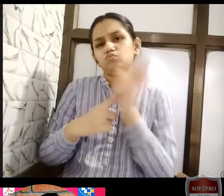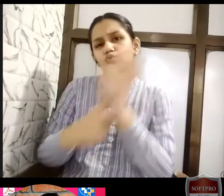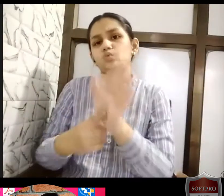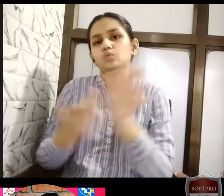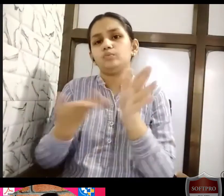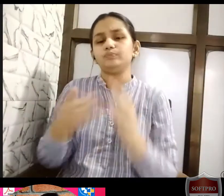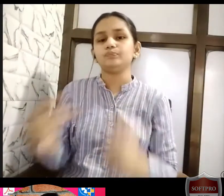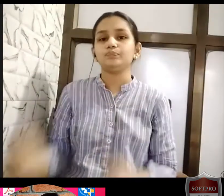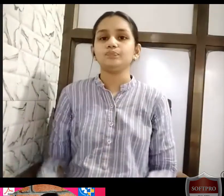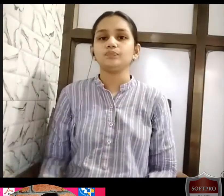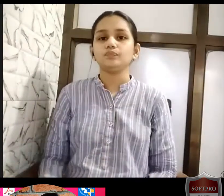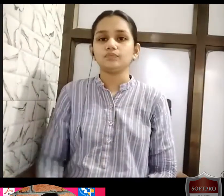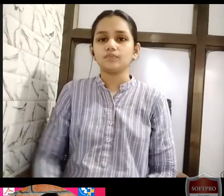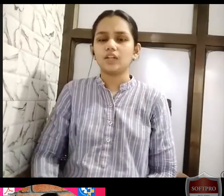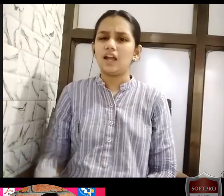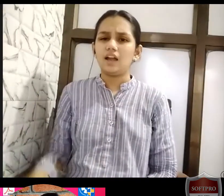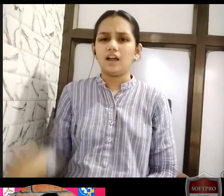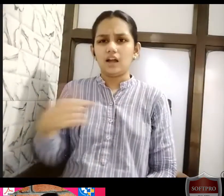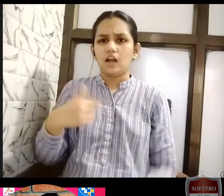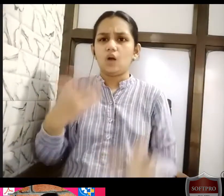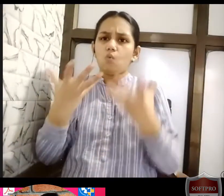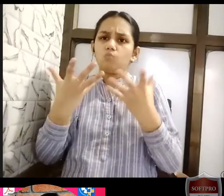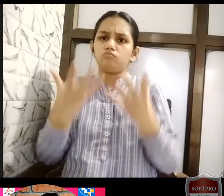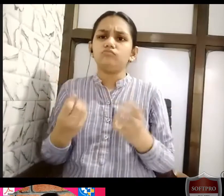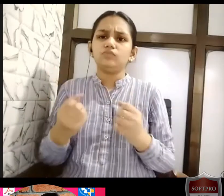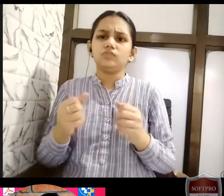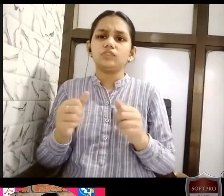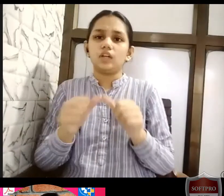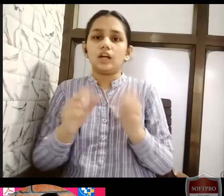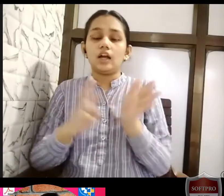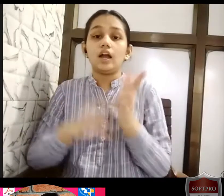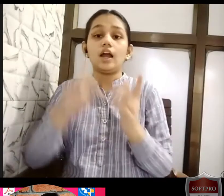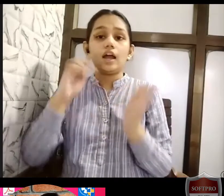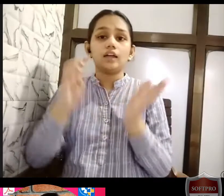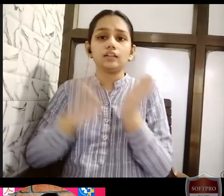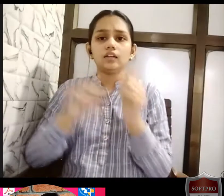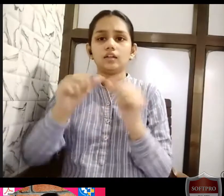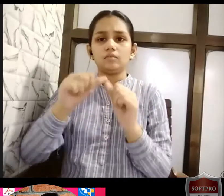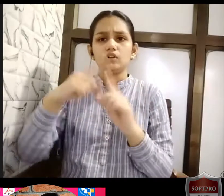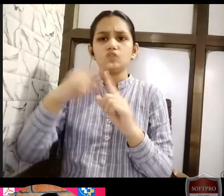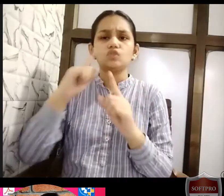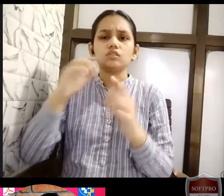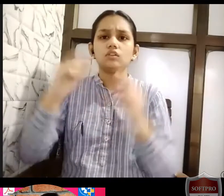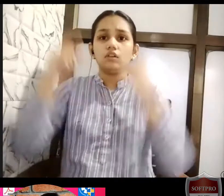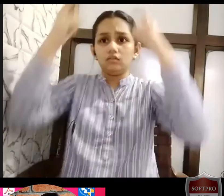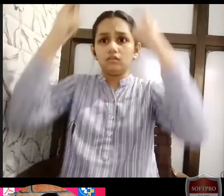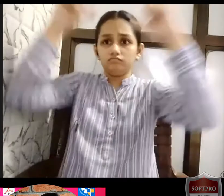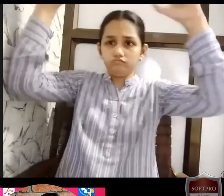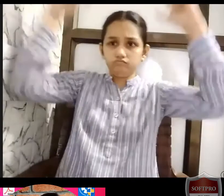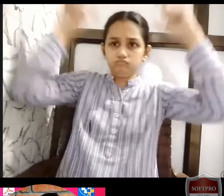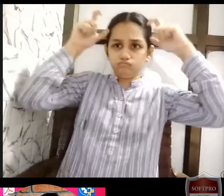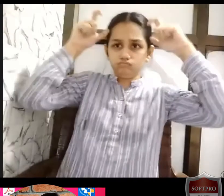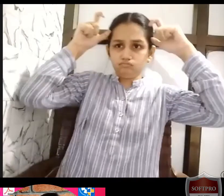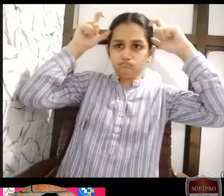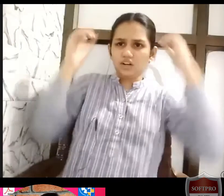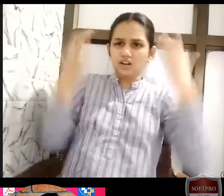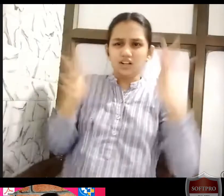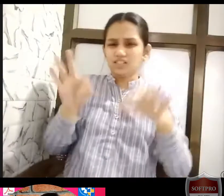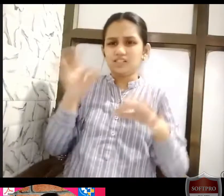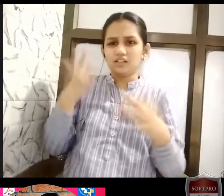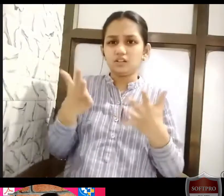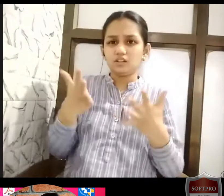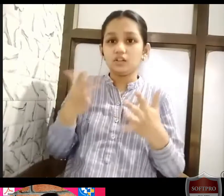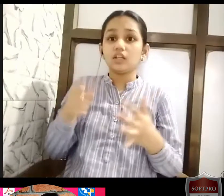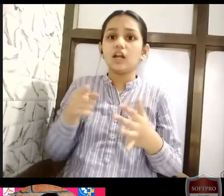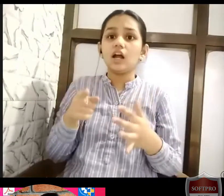Now, I don't want you to select the animation with the star, with the crown. Crown, these animations are paid version.